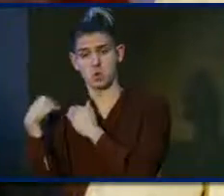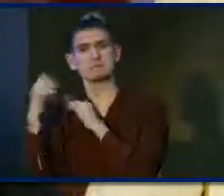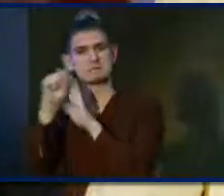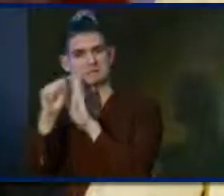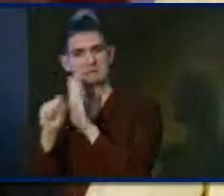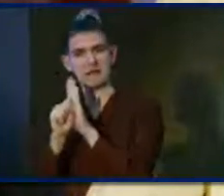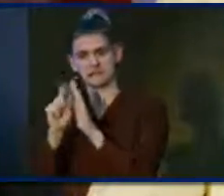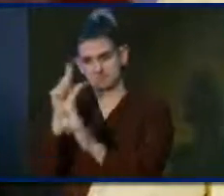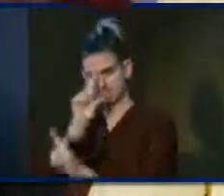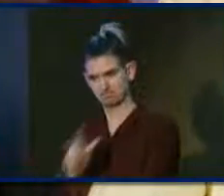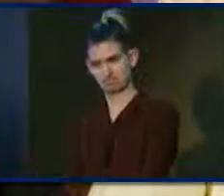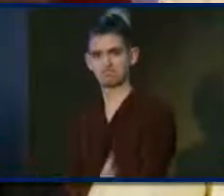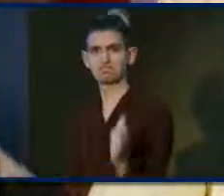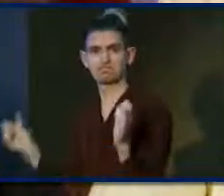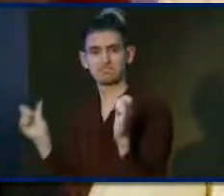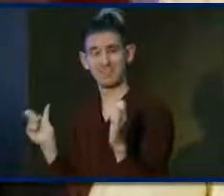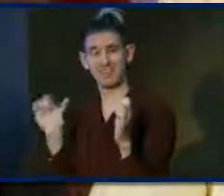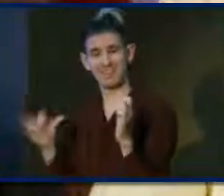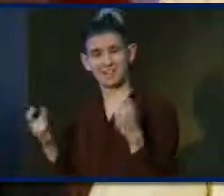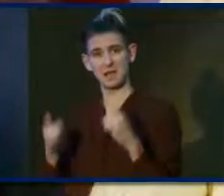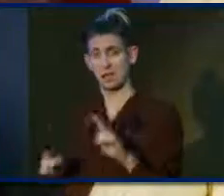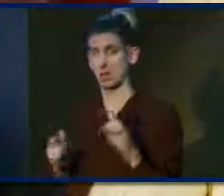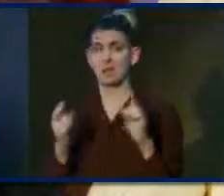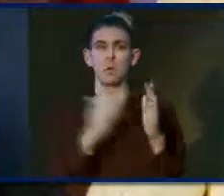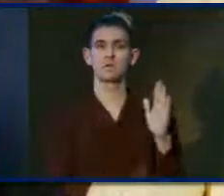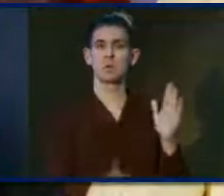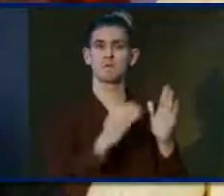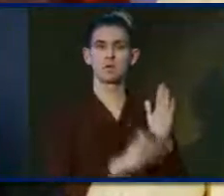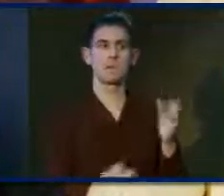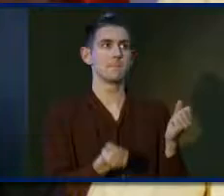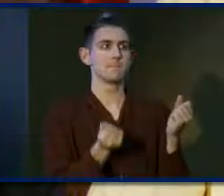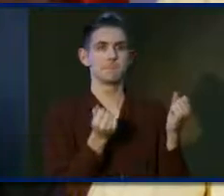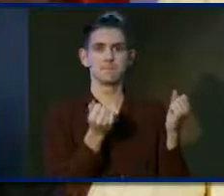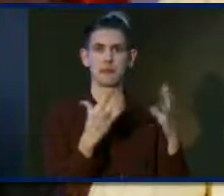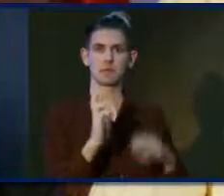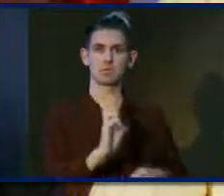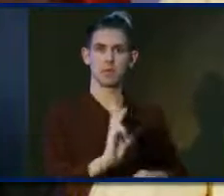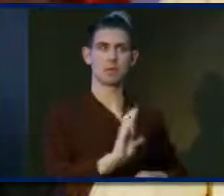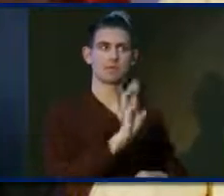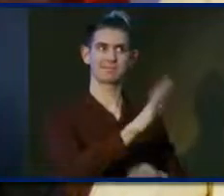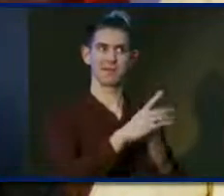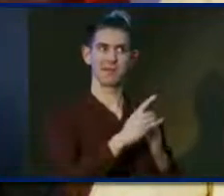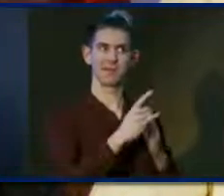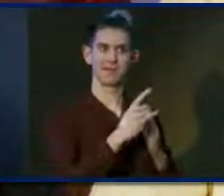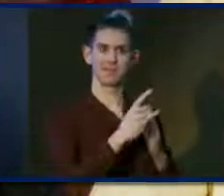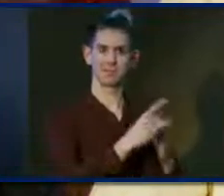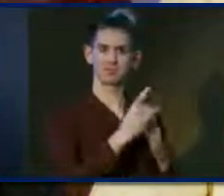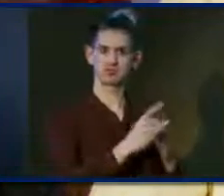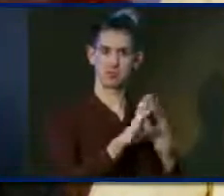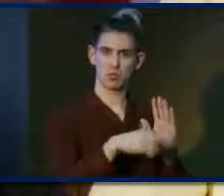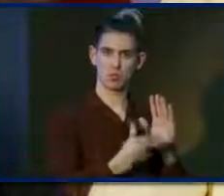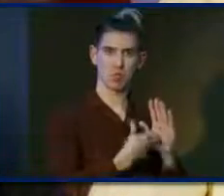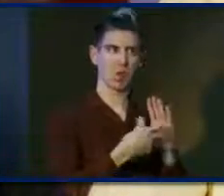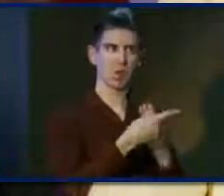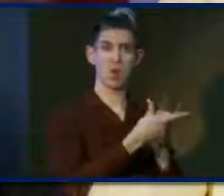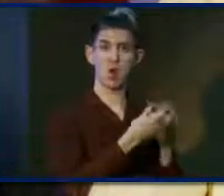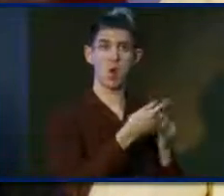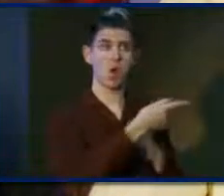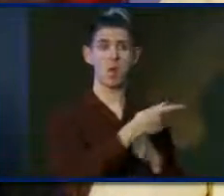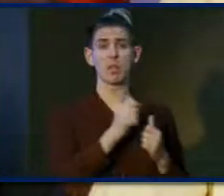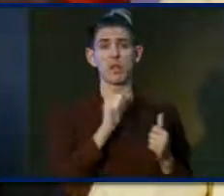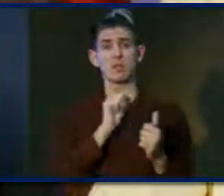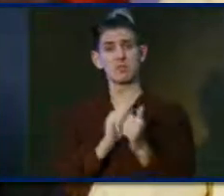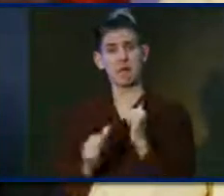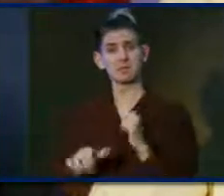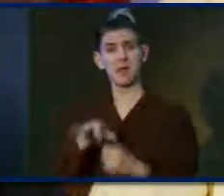it's happened again and again and again. And actually several Republicans in their leadership roles were people who passed the Help America Vote Act back